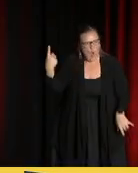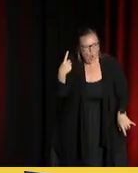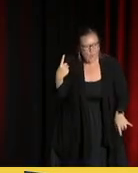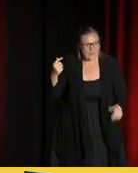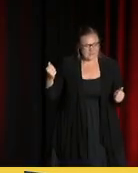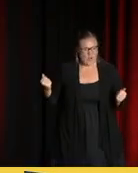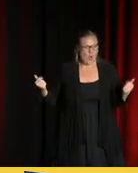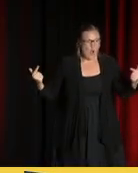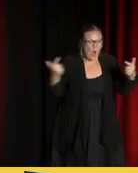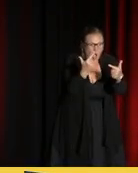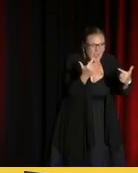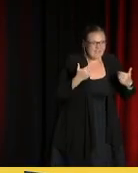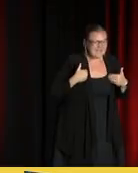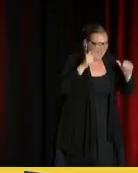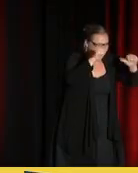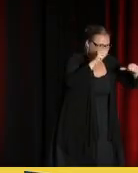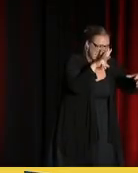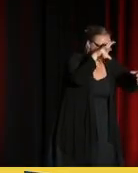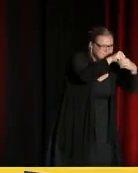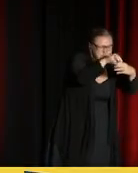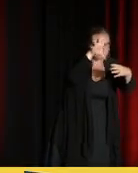all capable of doing more.